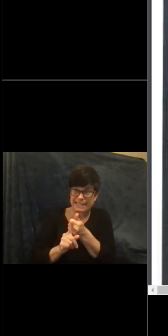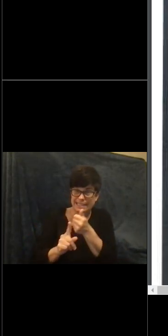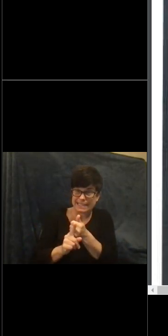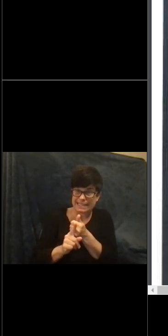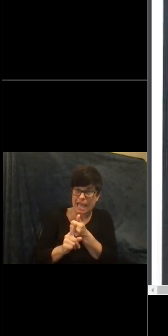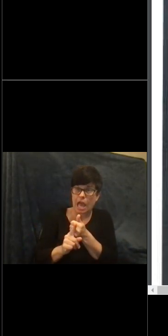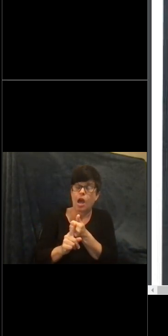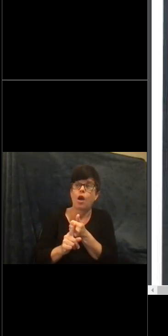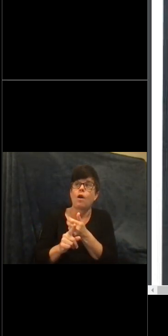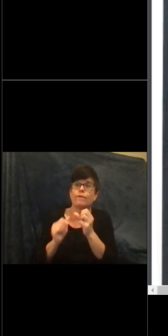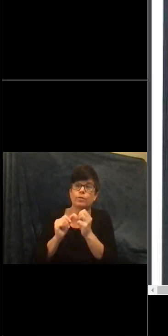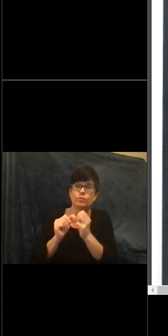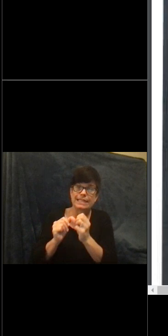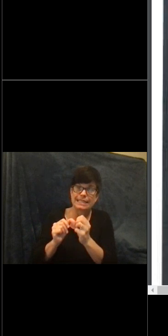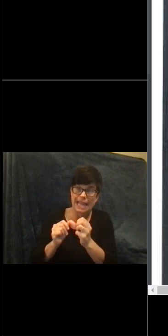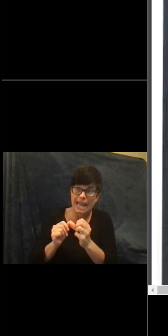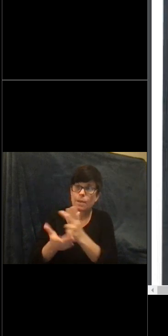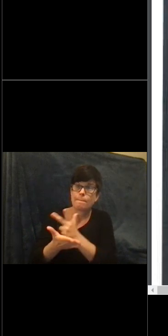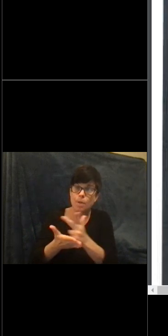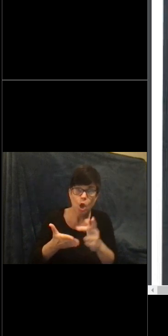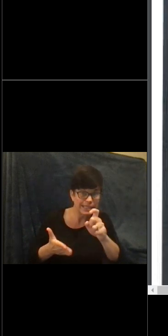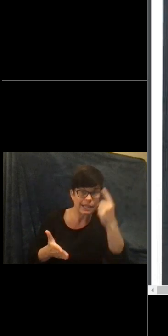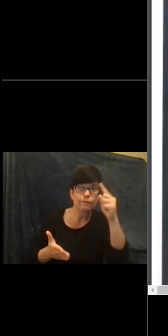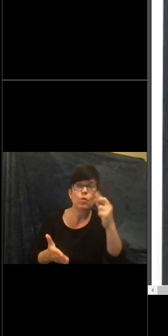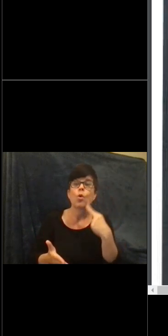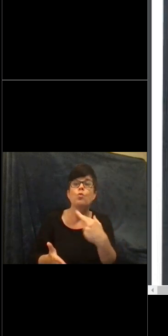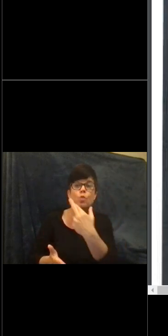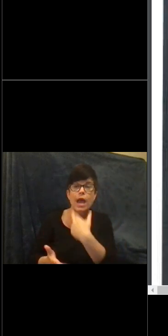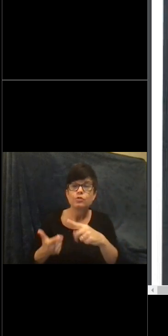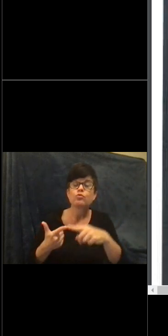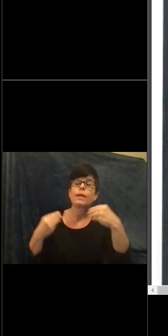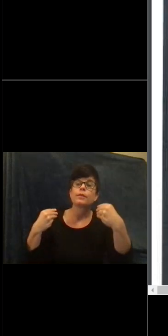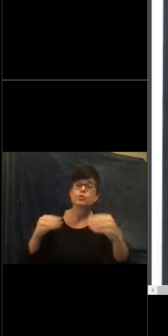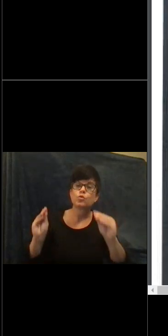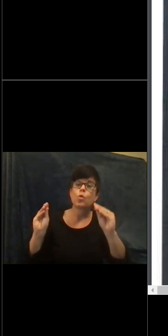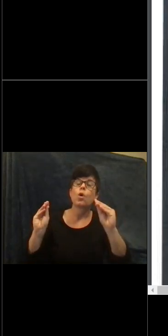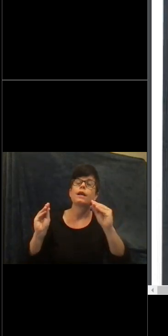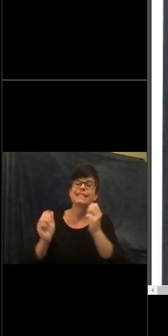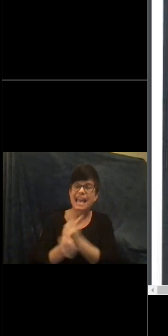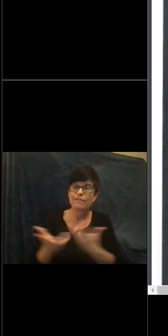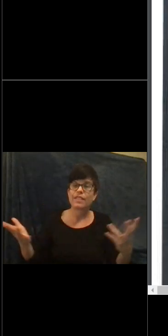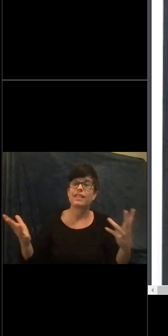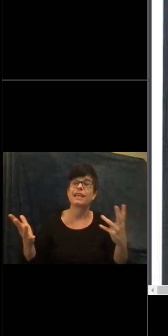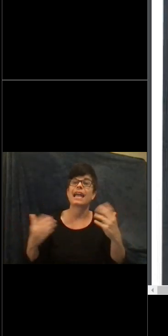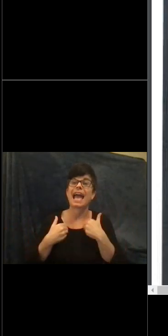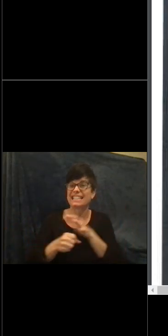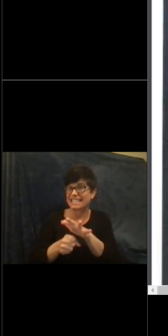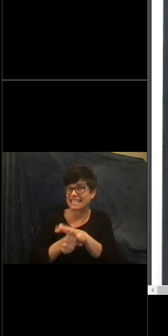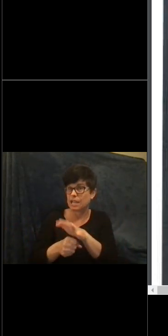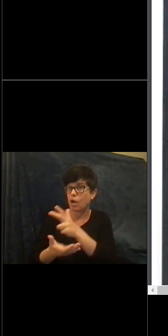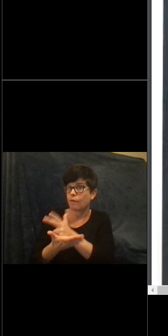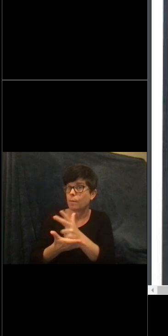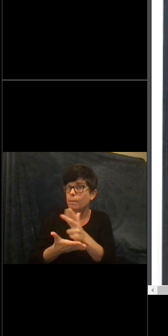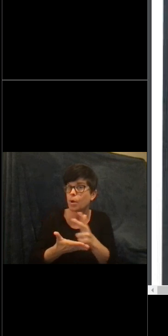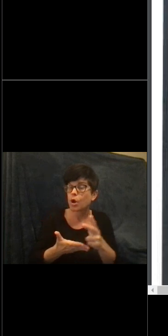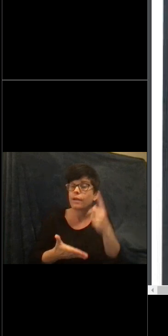needed for the restaurants and the stores and the shops has adequate parking for the public to